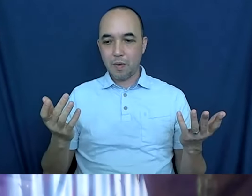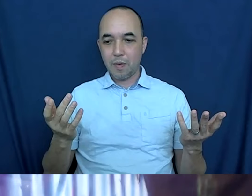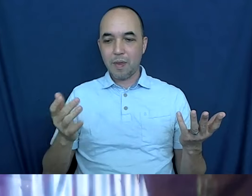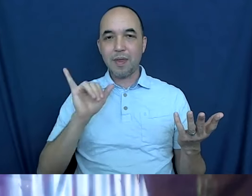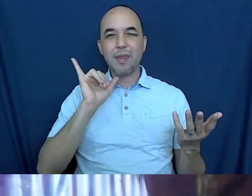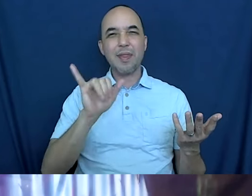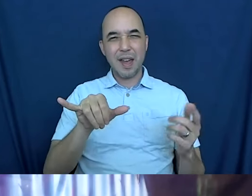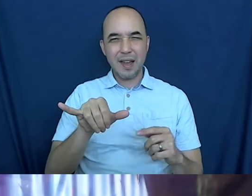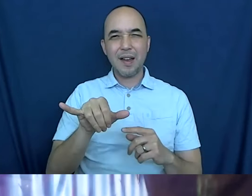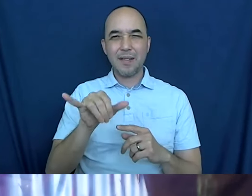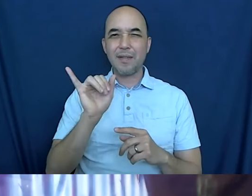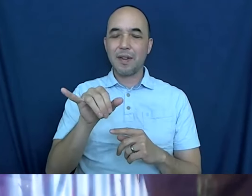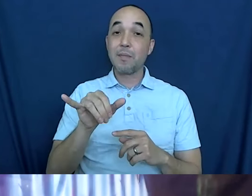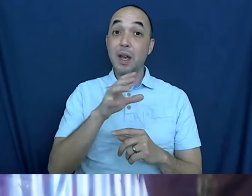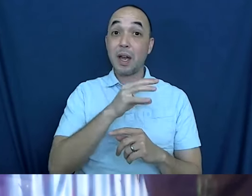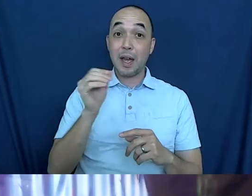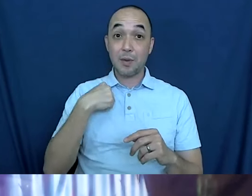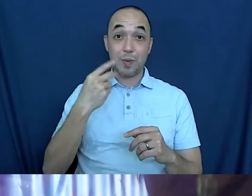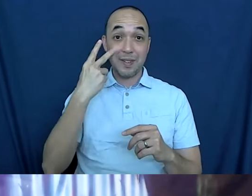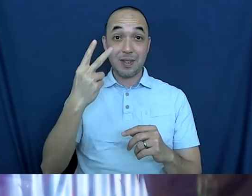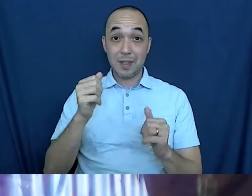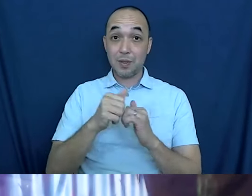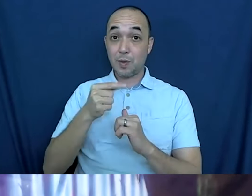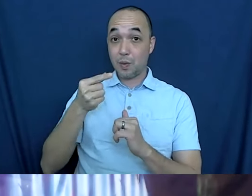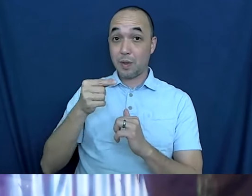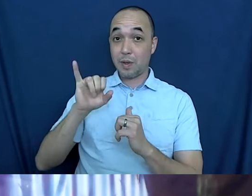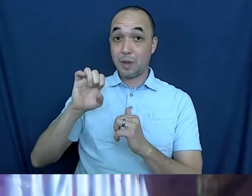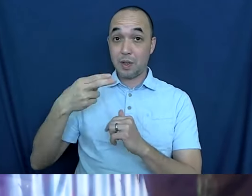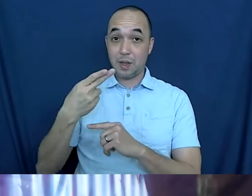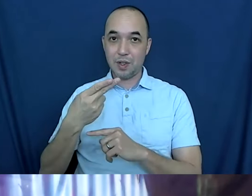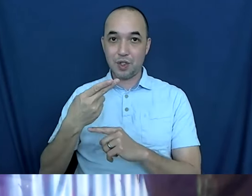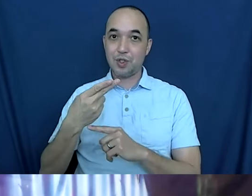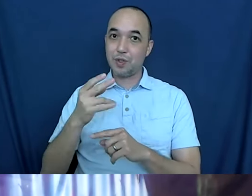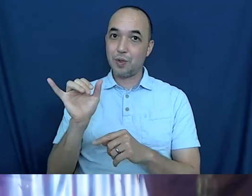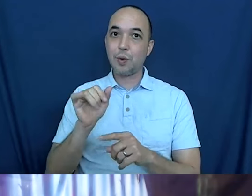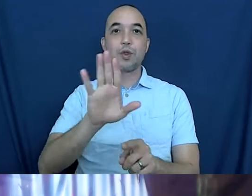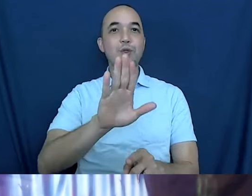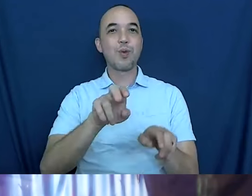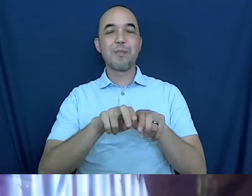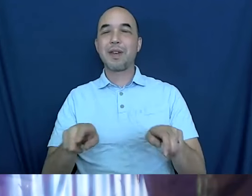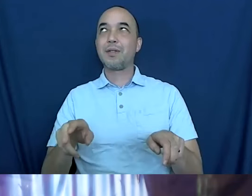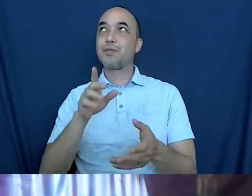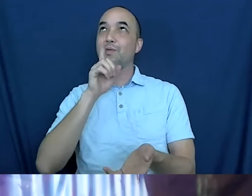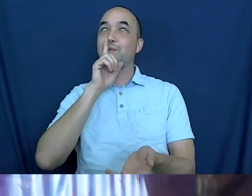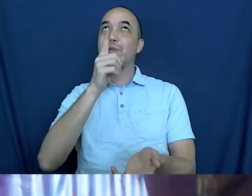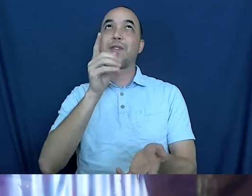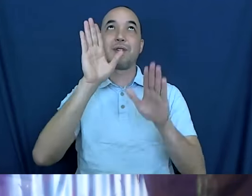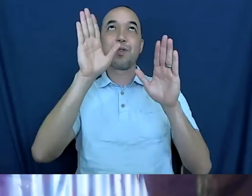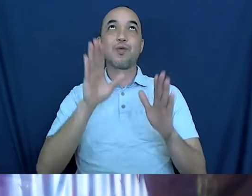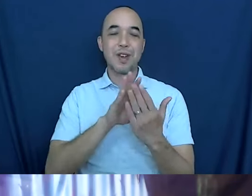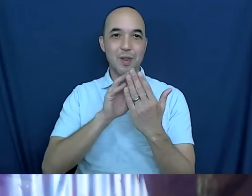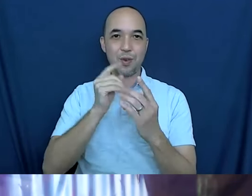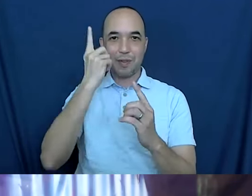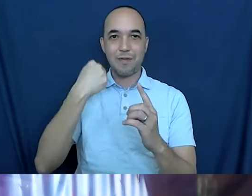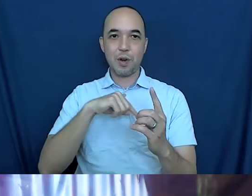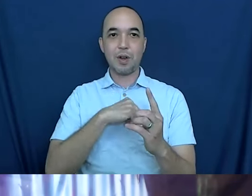little bit we've faced this with GISH too. Your two panel, quite honestly, are a great learning for us. It's something that we wanted to see. And